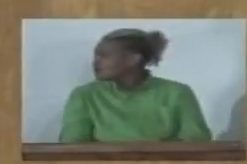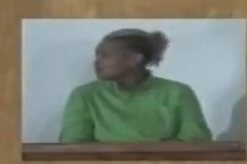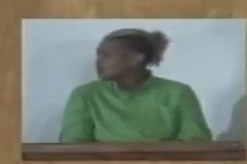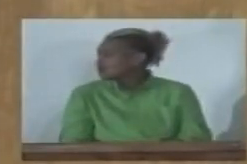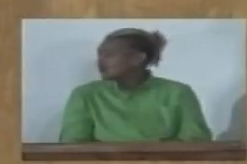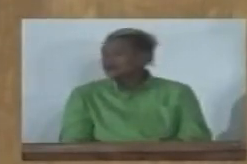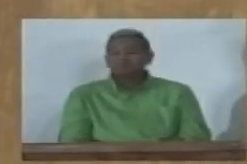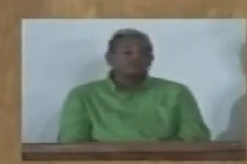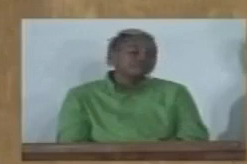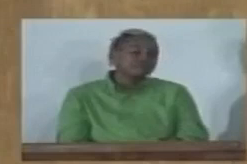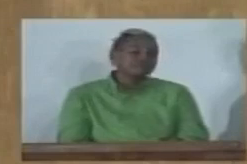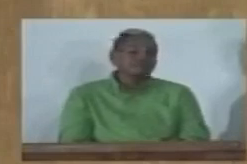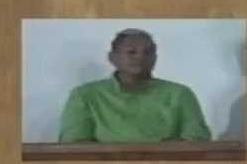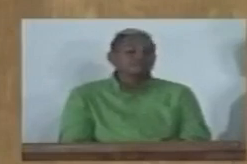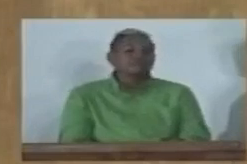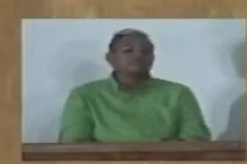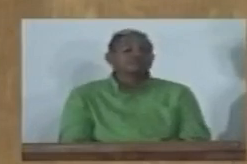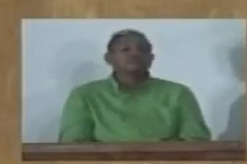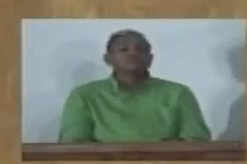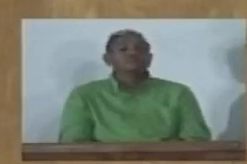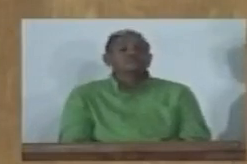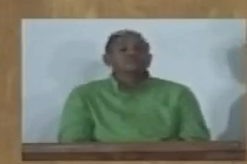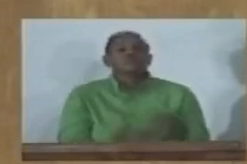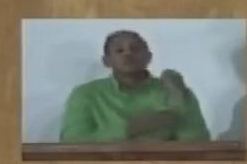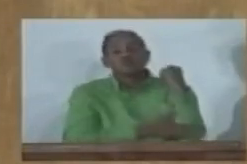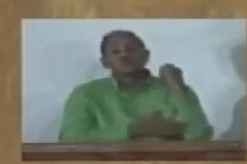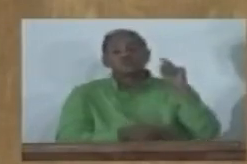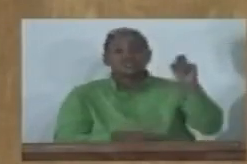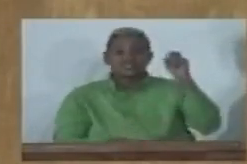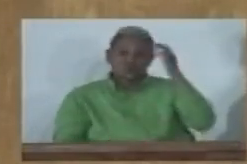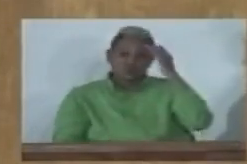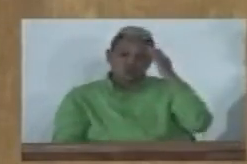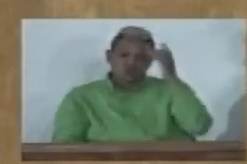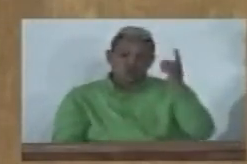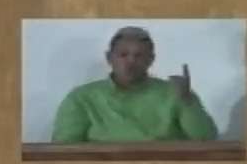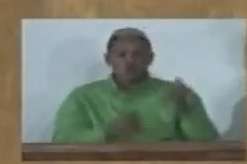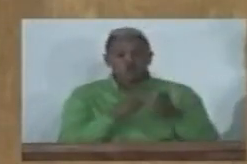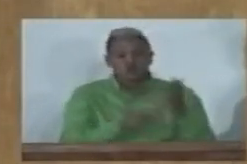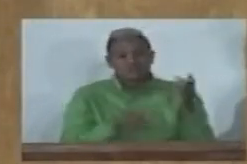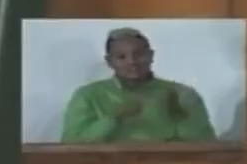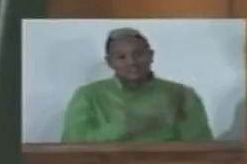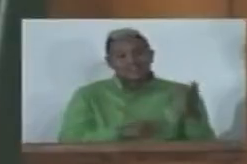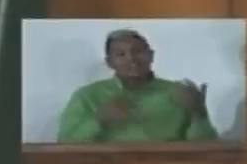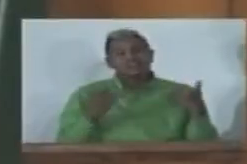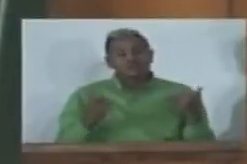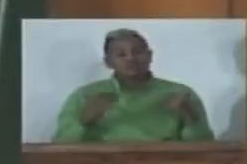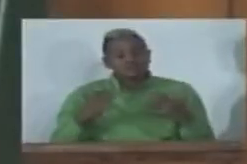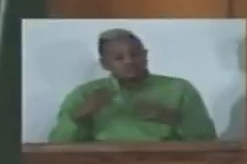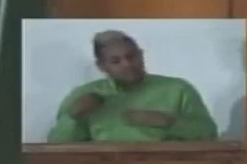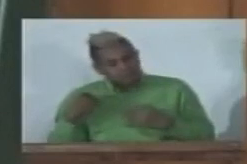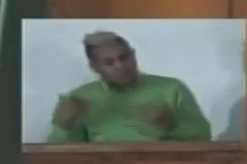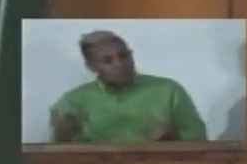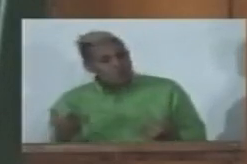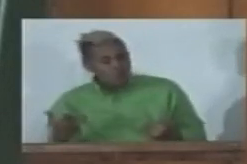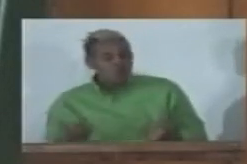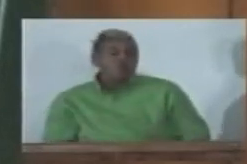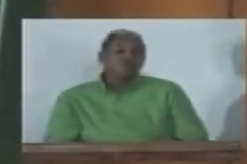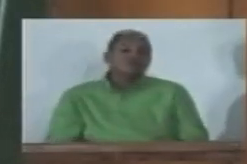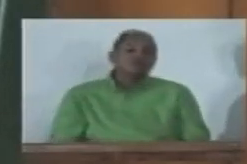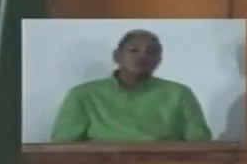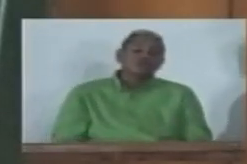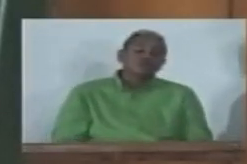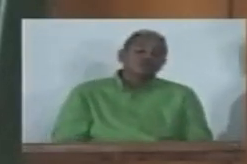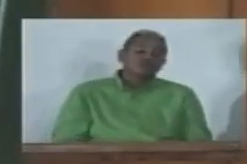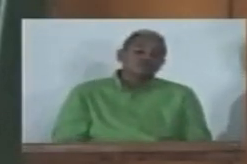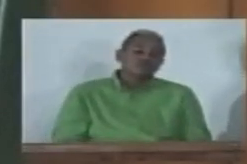up the model. But the country needs to know that you criticize it then and you're hugging it up now. Because if it was